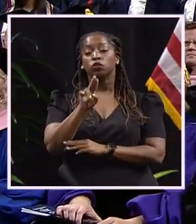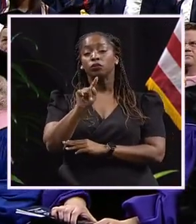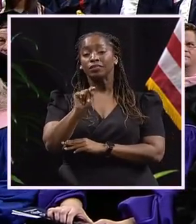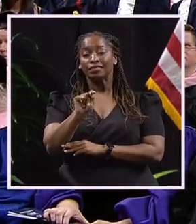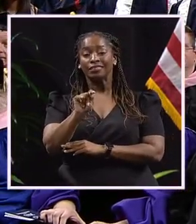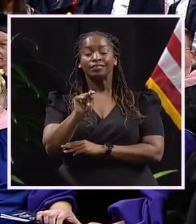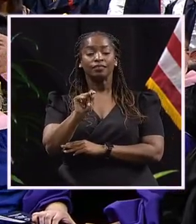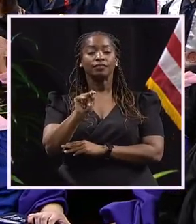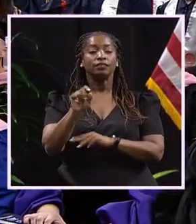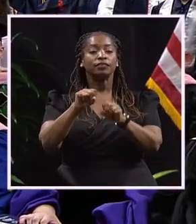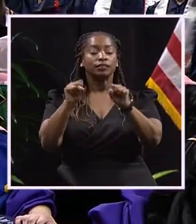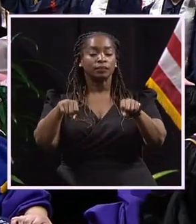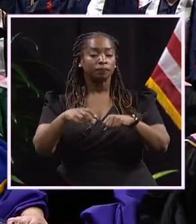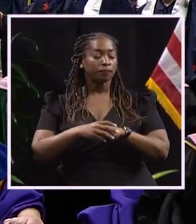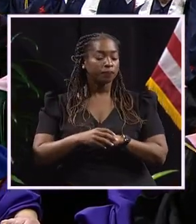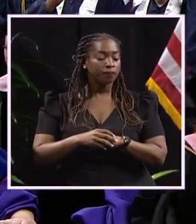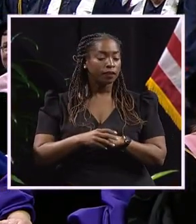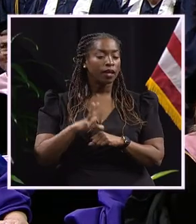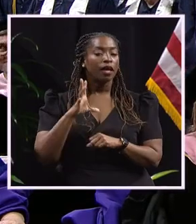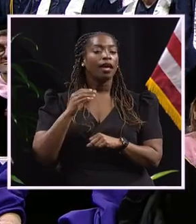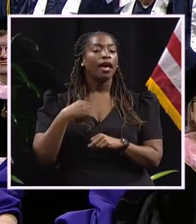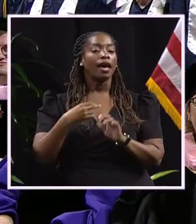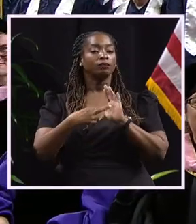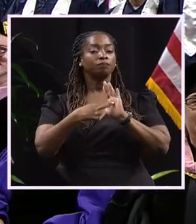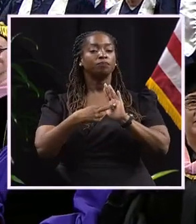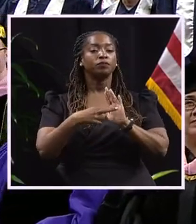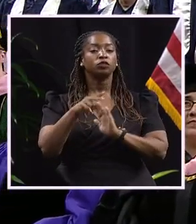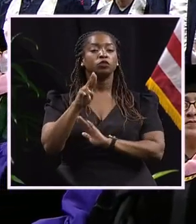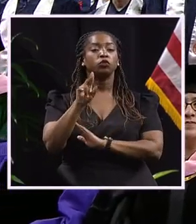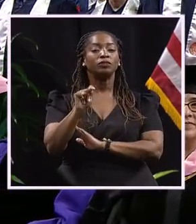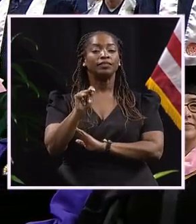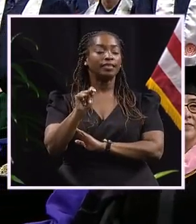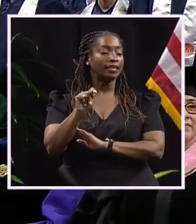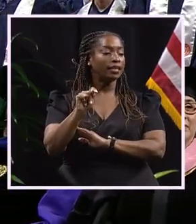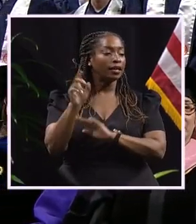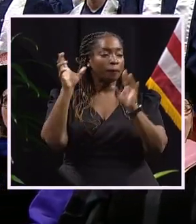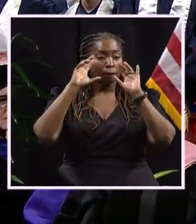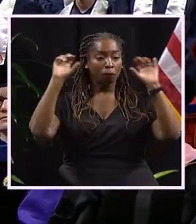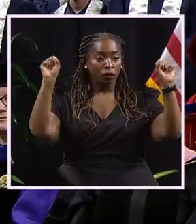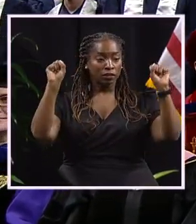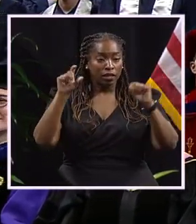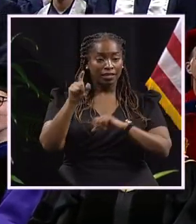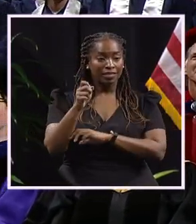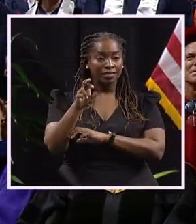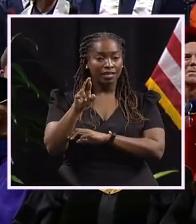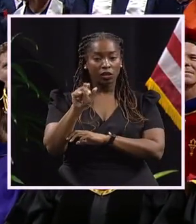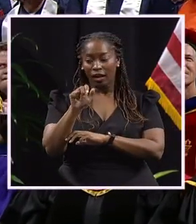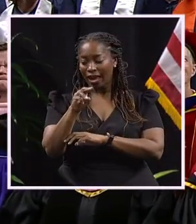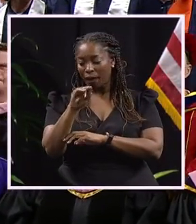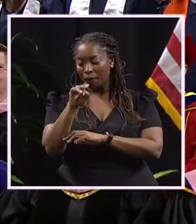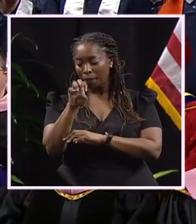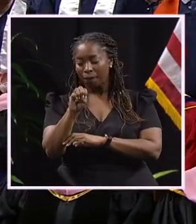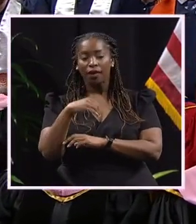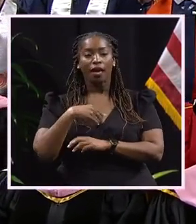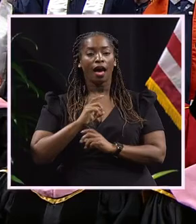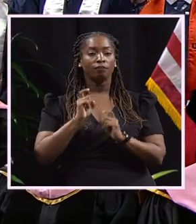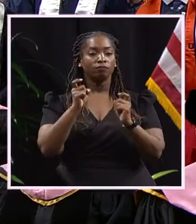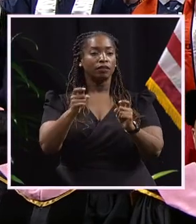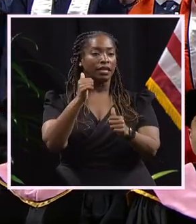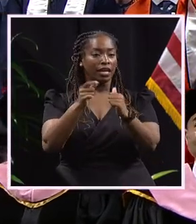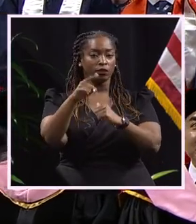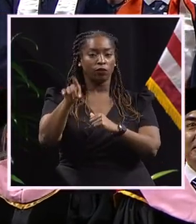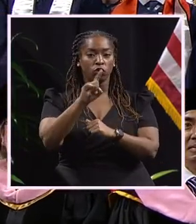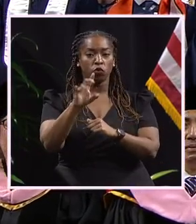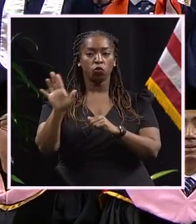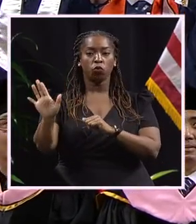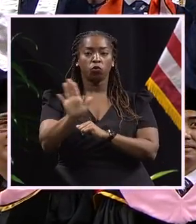System, and on behalf of UTSA President Taylor Amy, I now confer upon each of you the respective academic